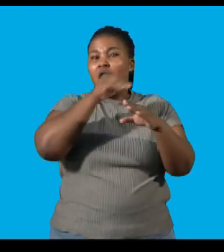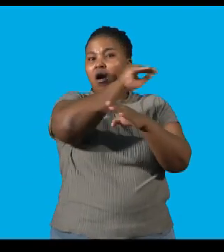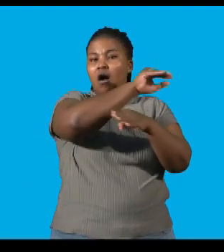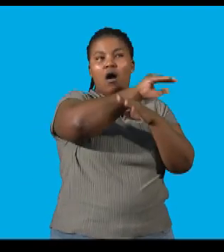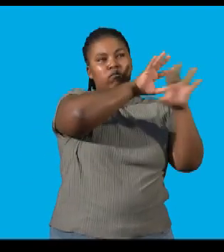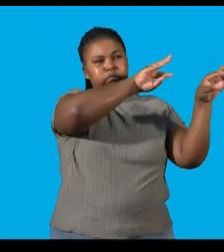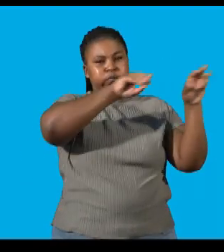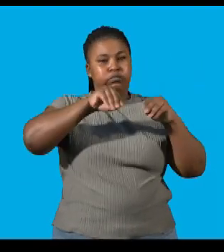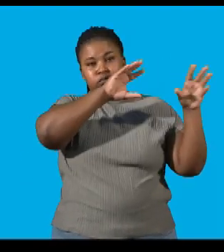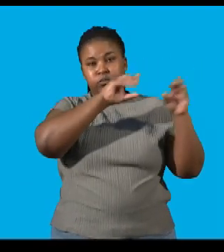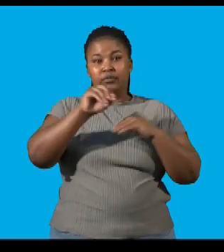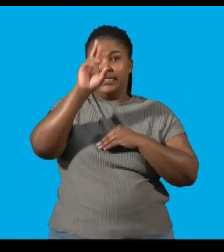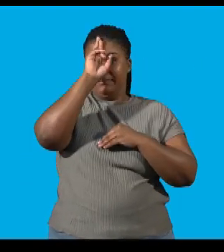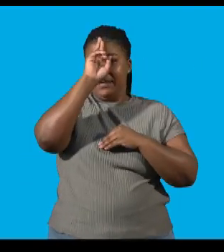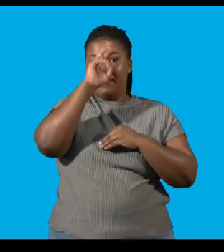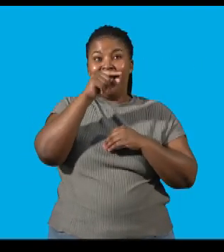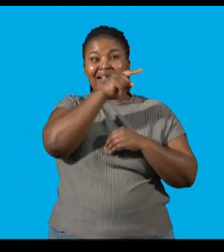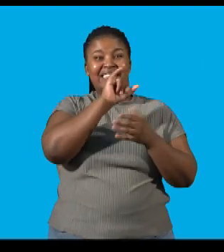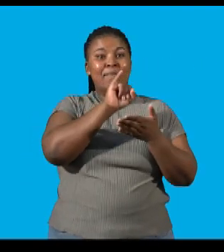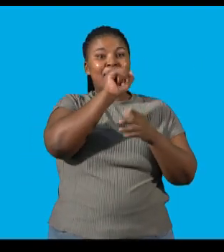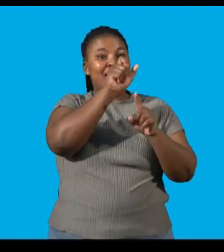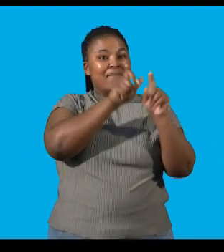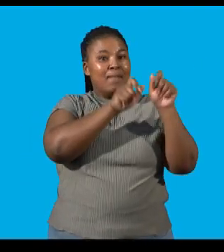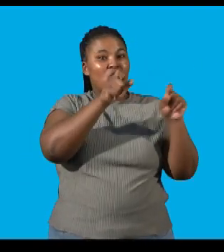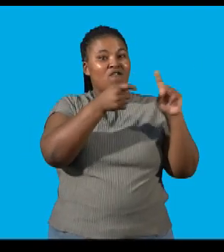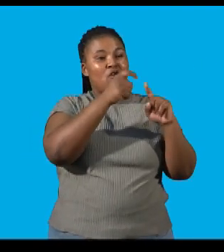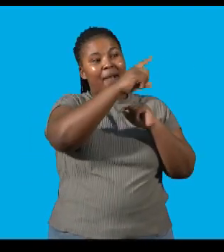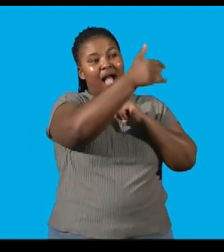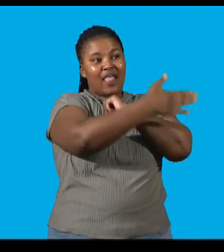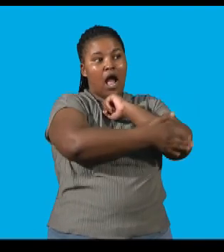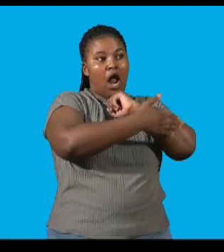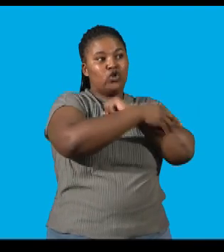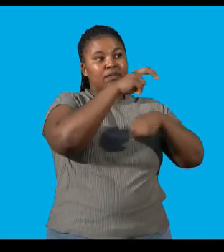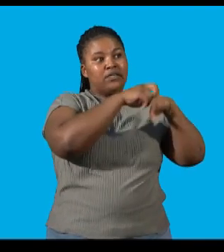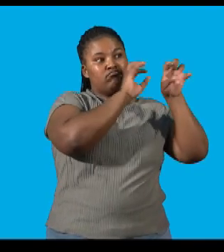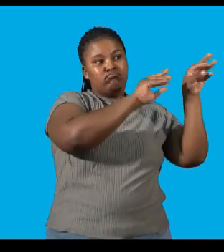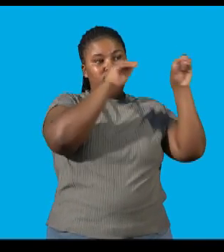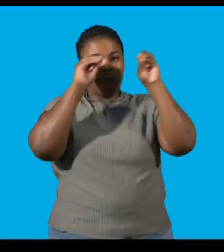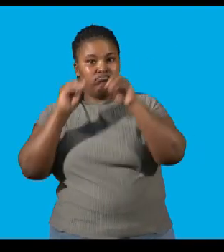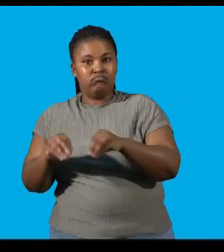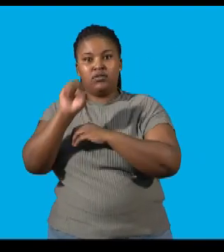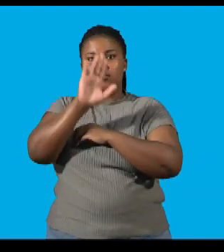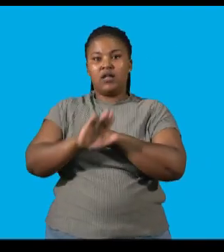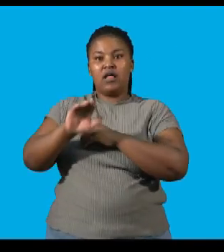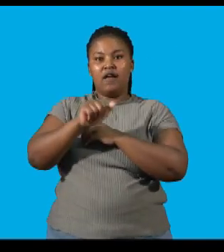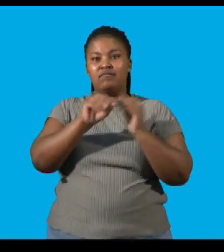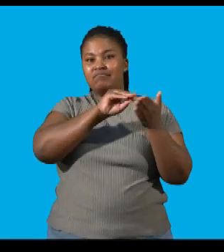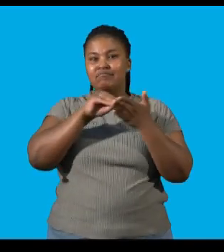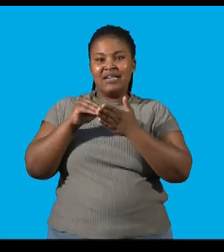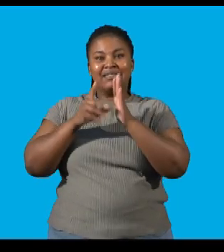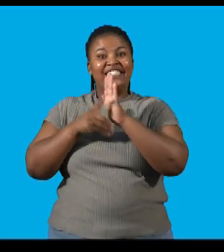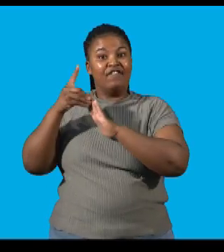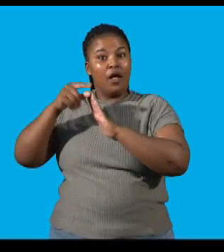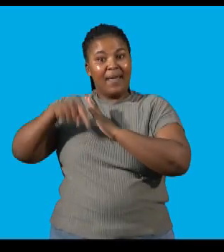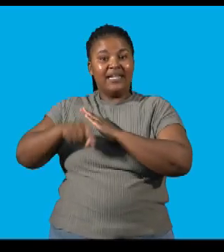Remember, these are investors from other countries. They need to relocate to South Africa to bring about